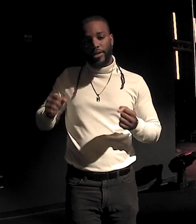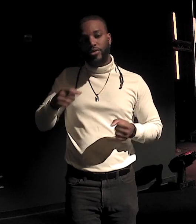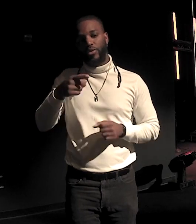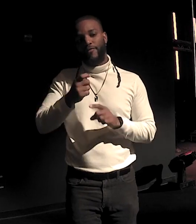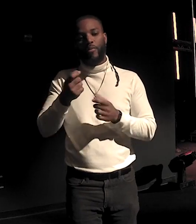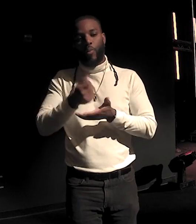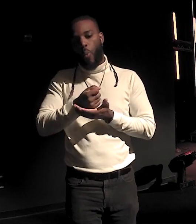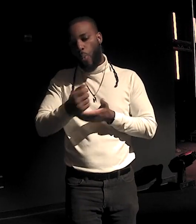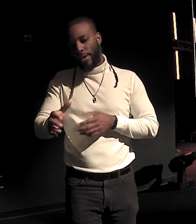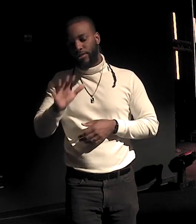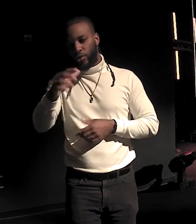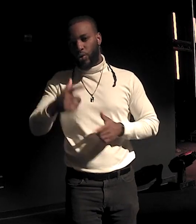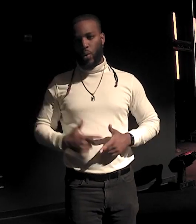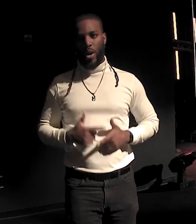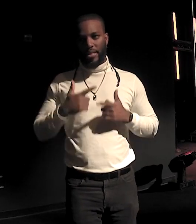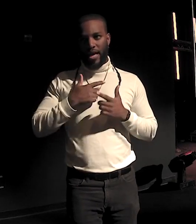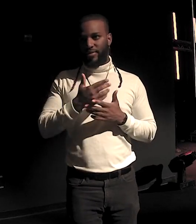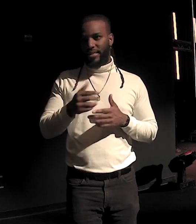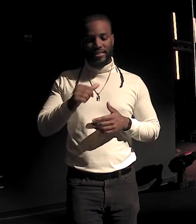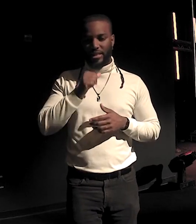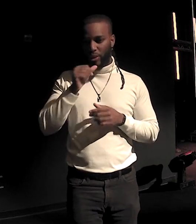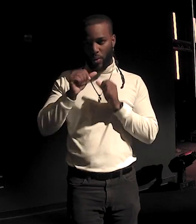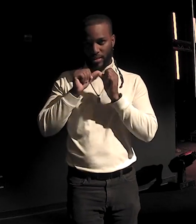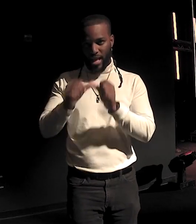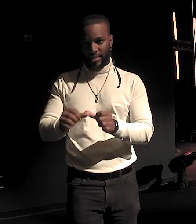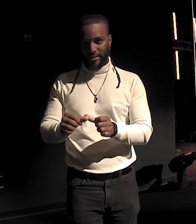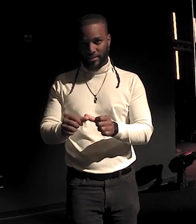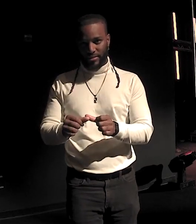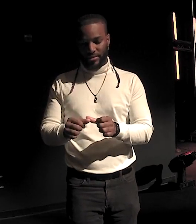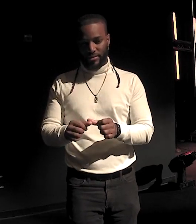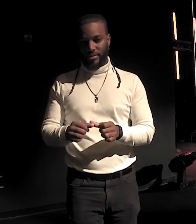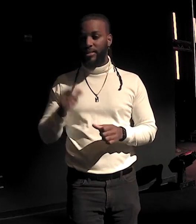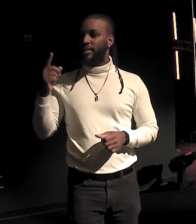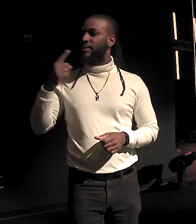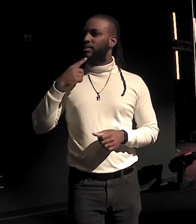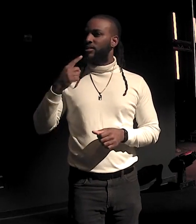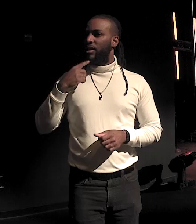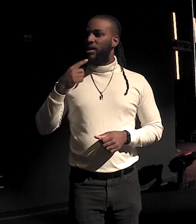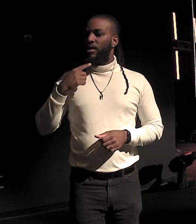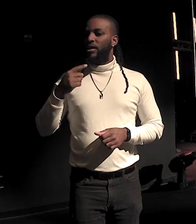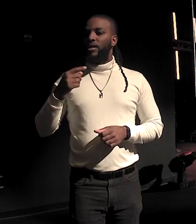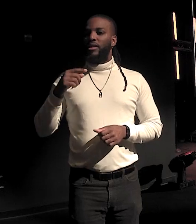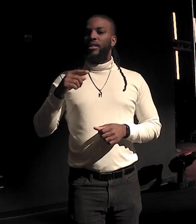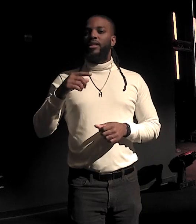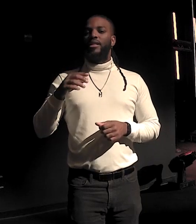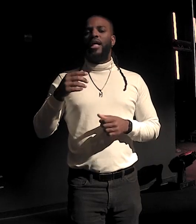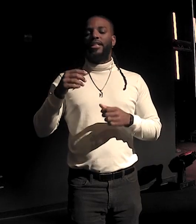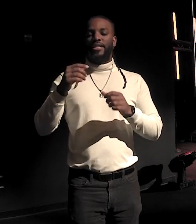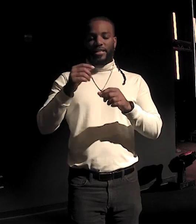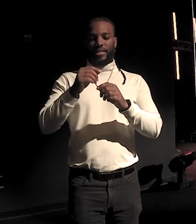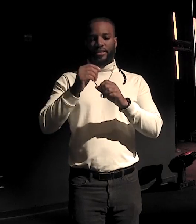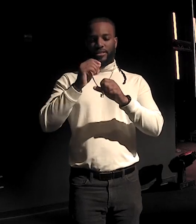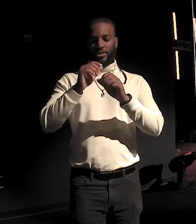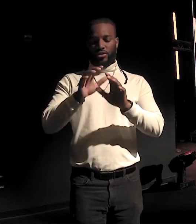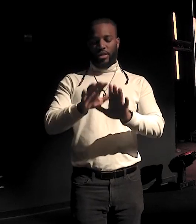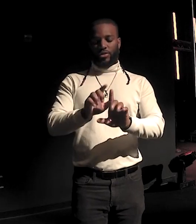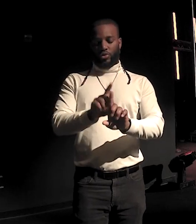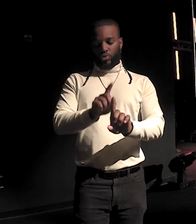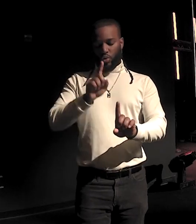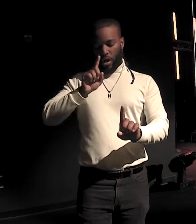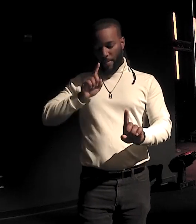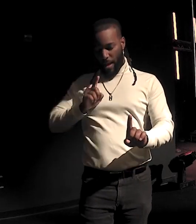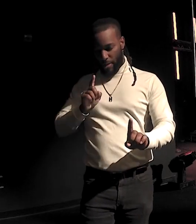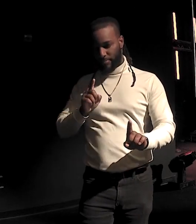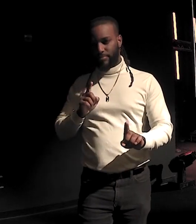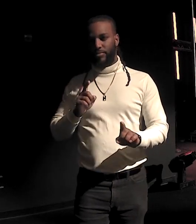from wasting your life on things that don't actually last. And he's saying, let's zoom out a little bit. Let's join in a